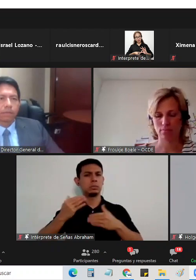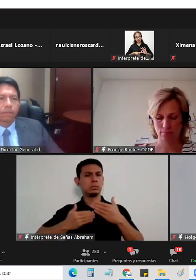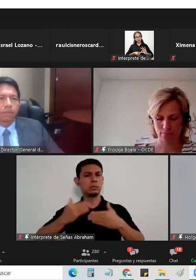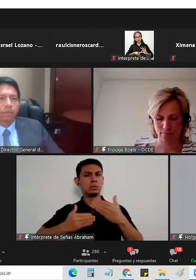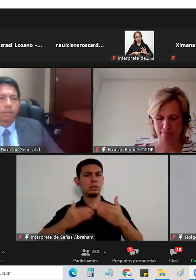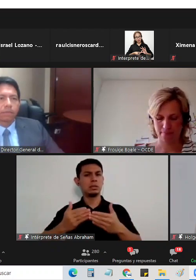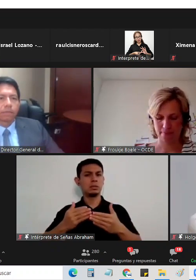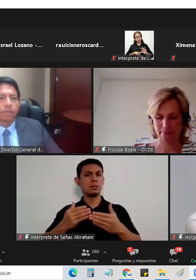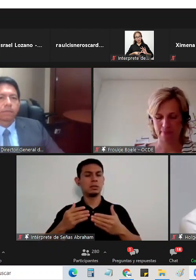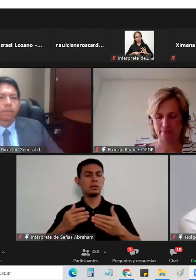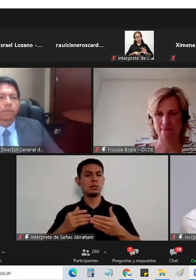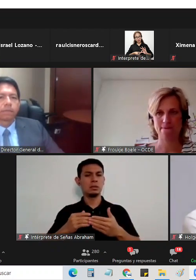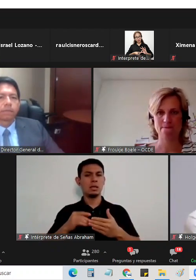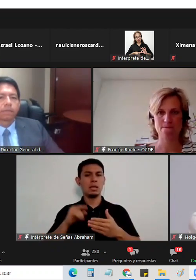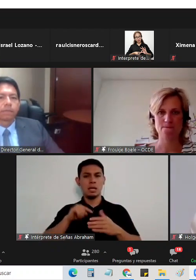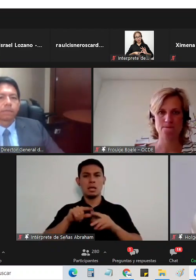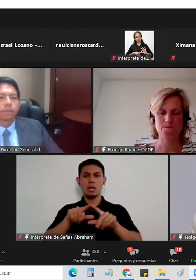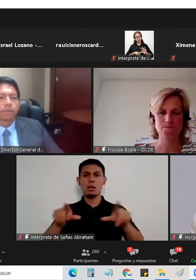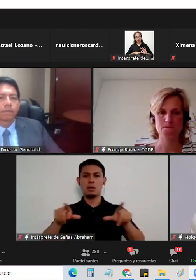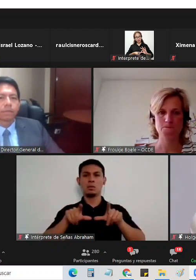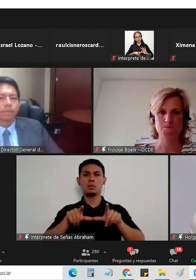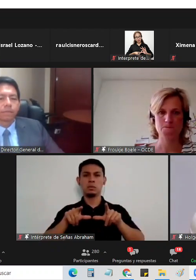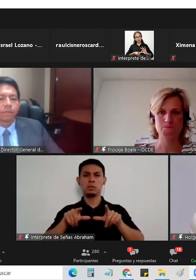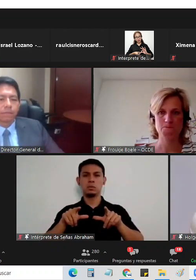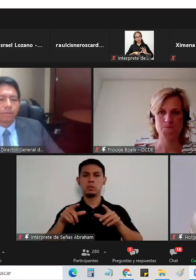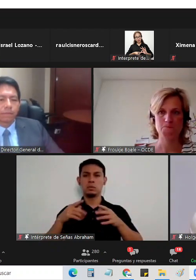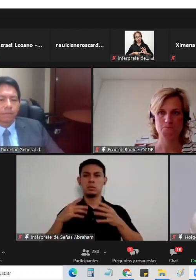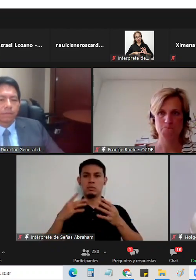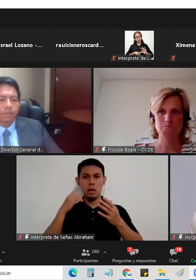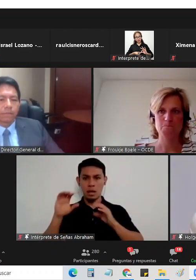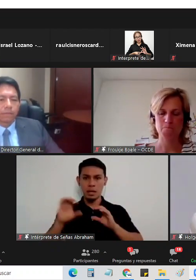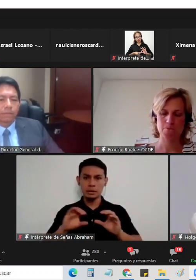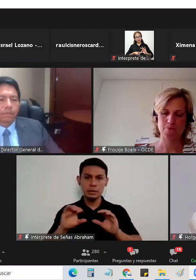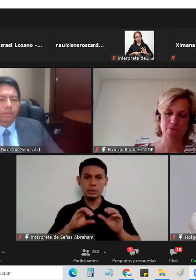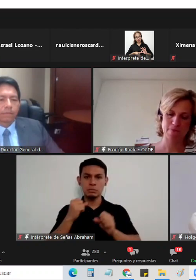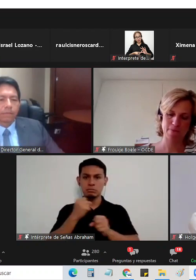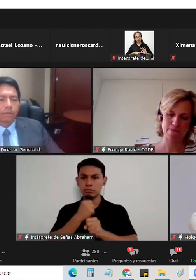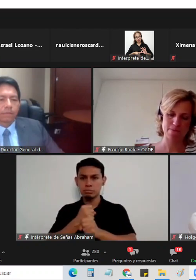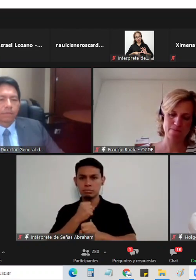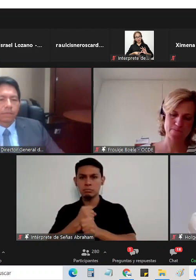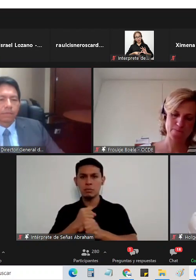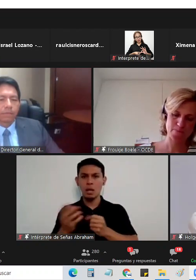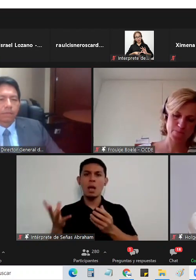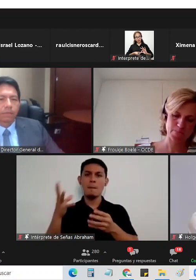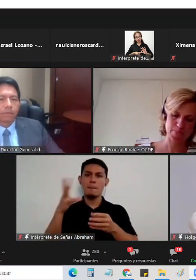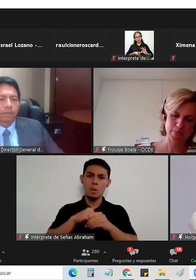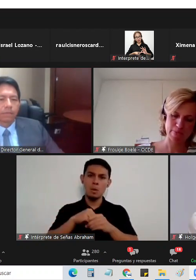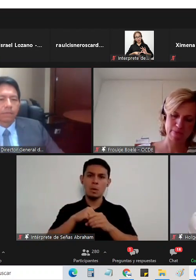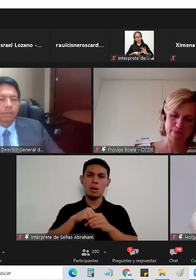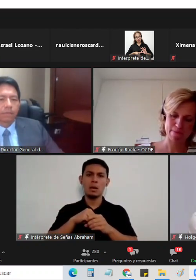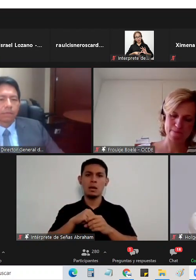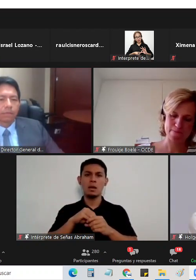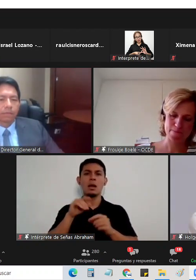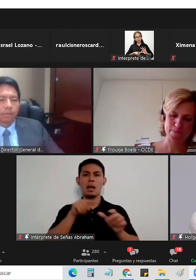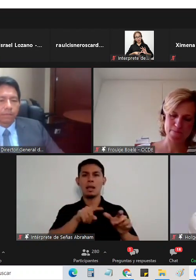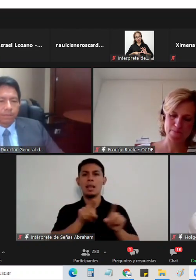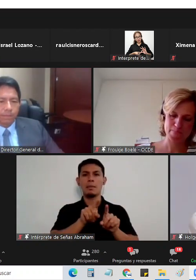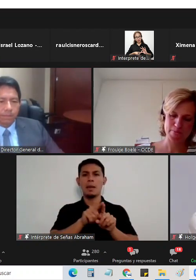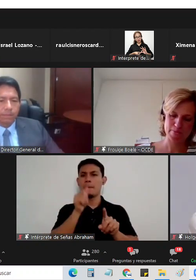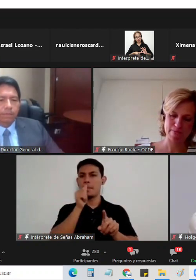process and i think it's something that needs to be congratulated this a multi-stakeholder space but to